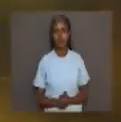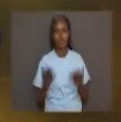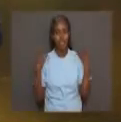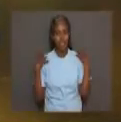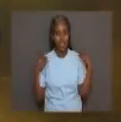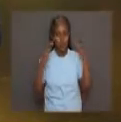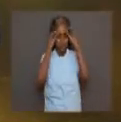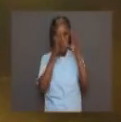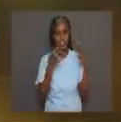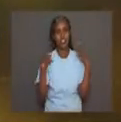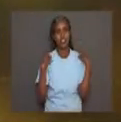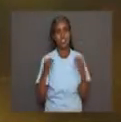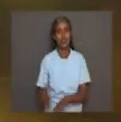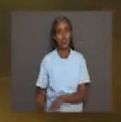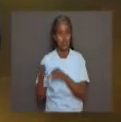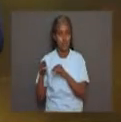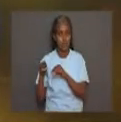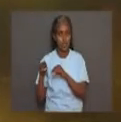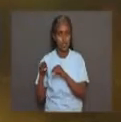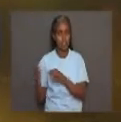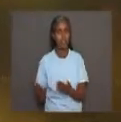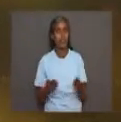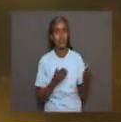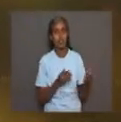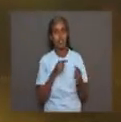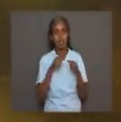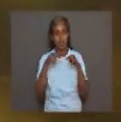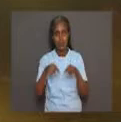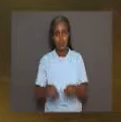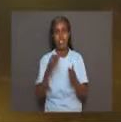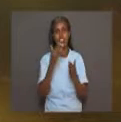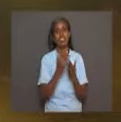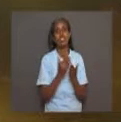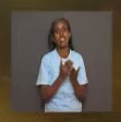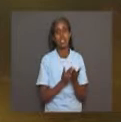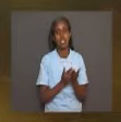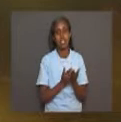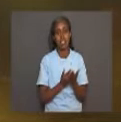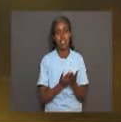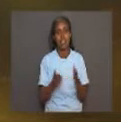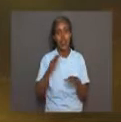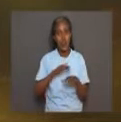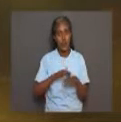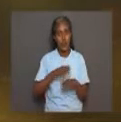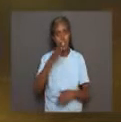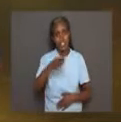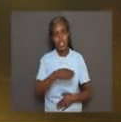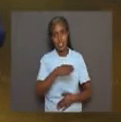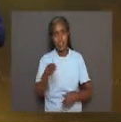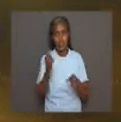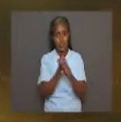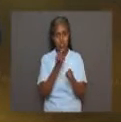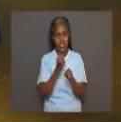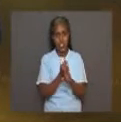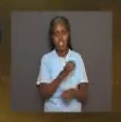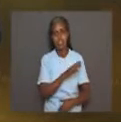Hello teacher, hello students. Welcome to today's lesson on the construction